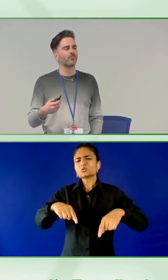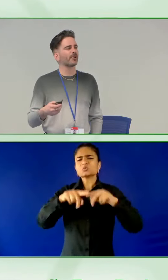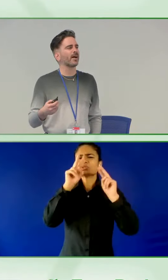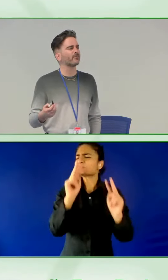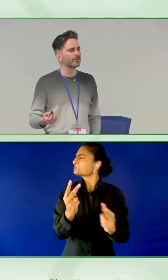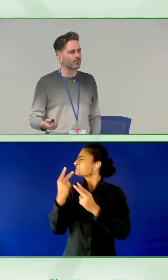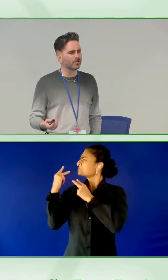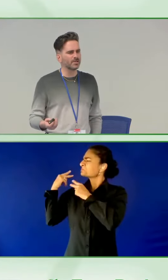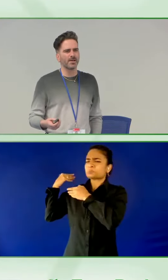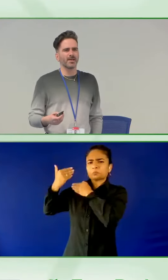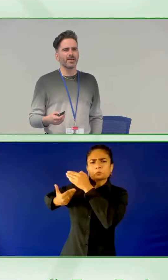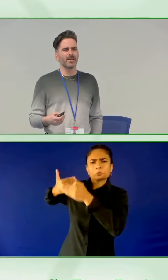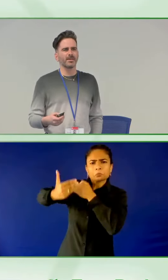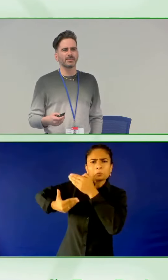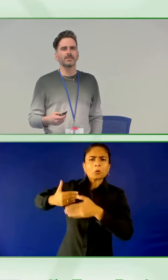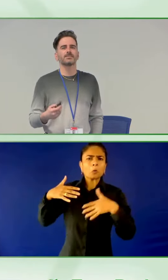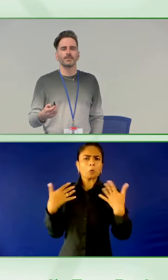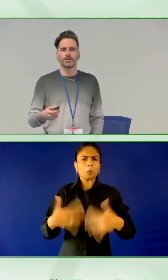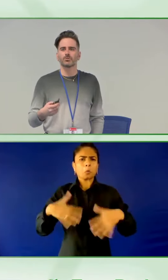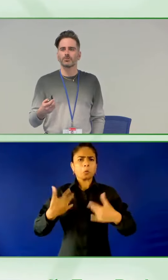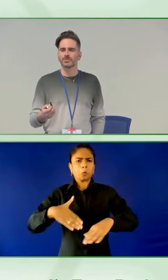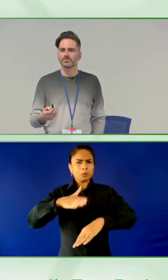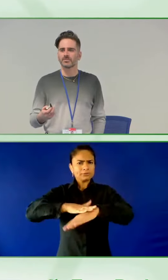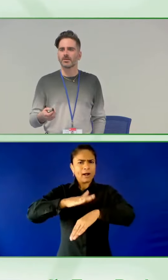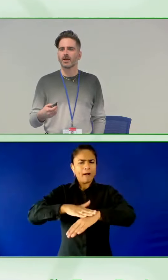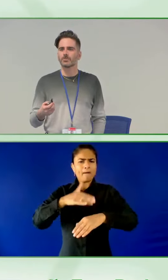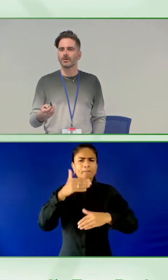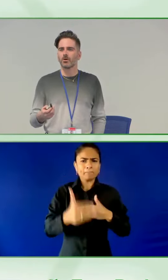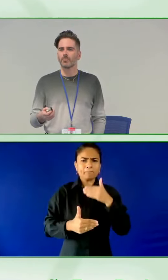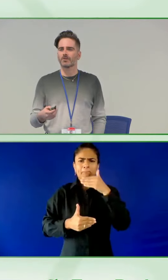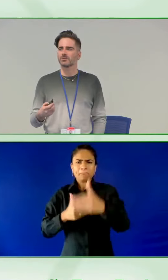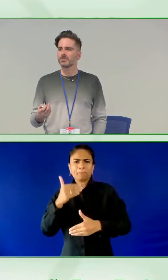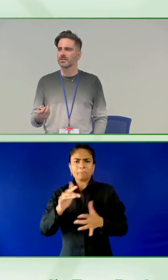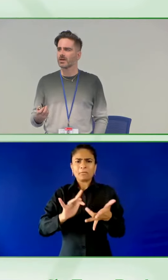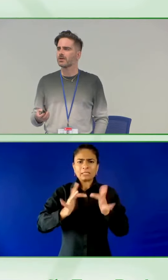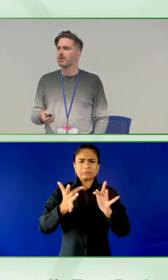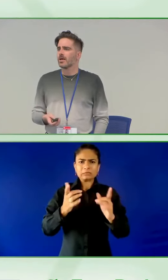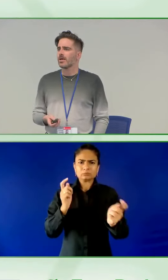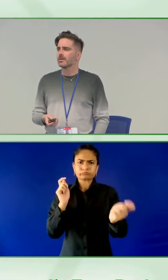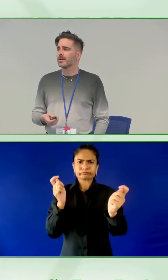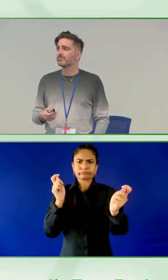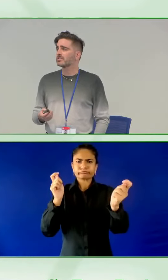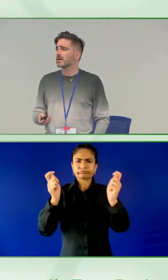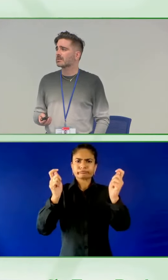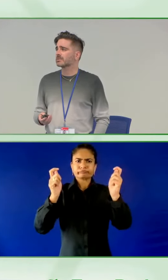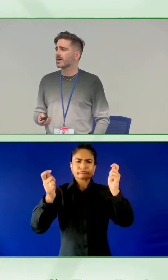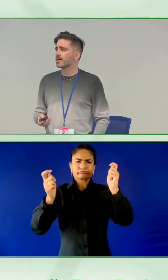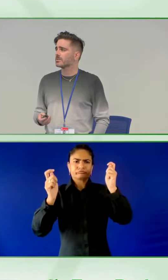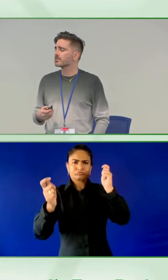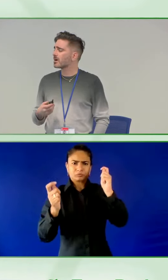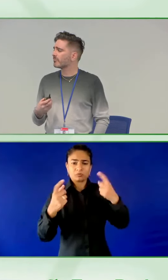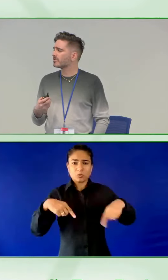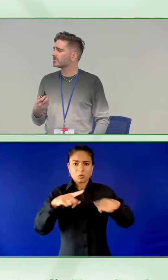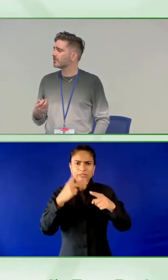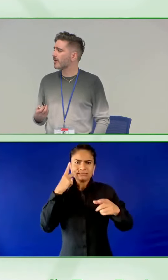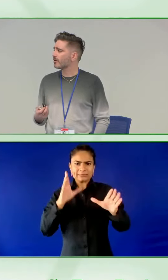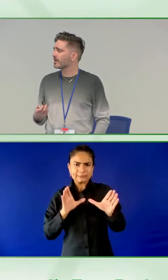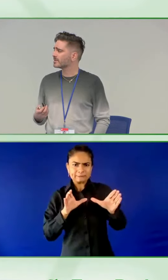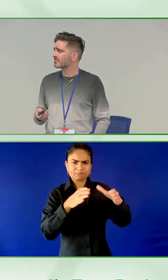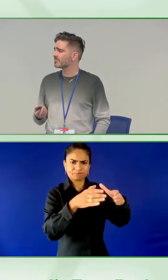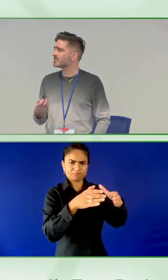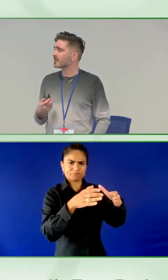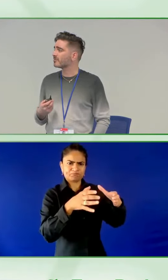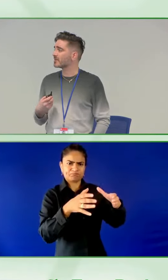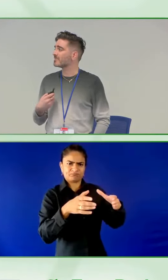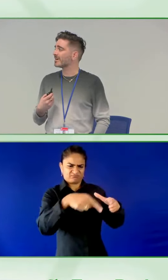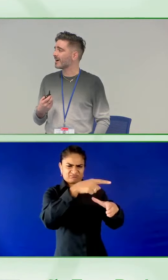work for everyone? And is it inclusive? And how do we go about doing that? And I've just got to say, this conference alone